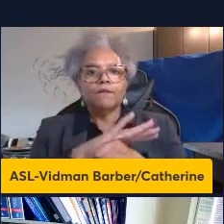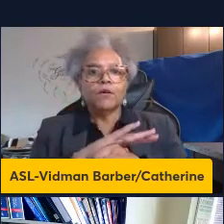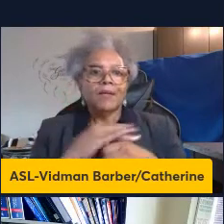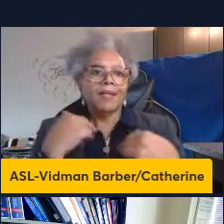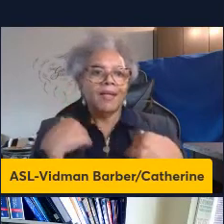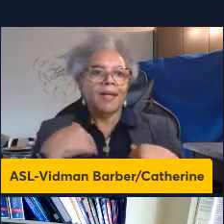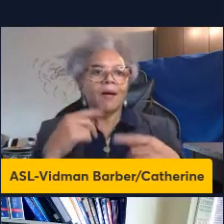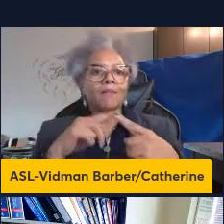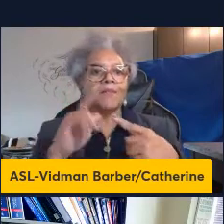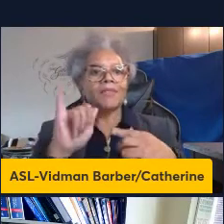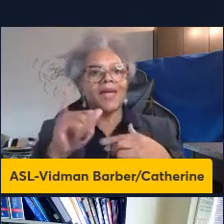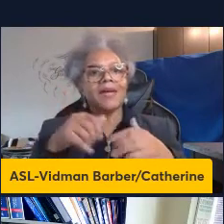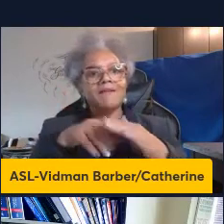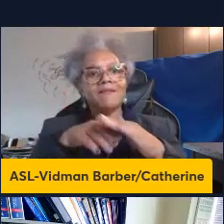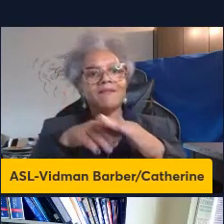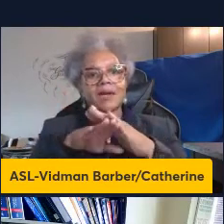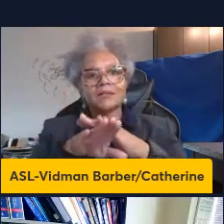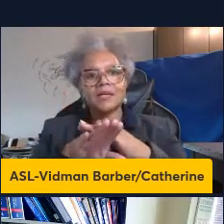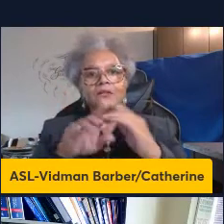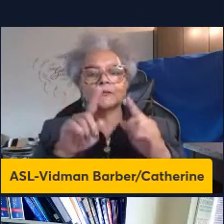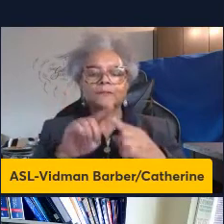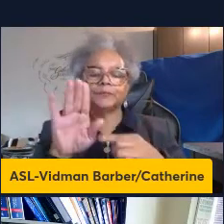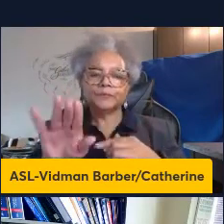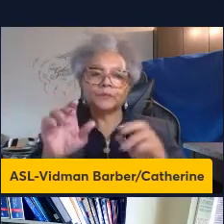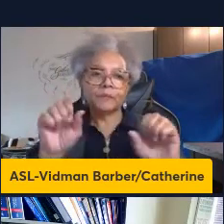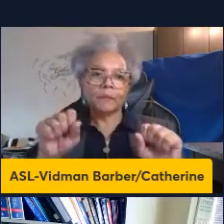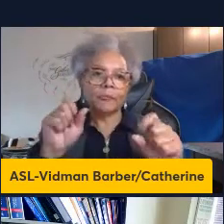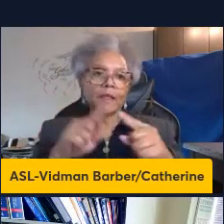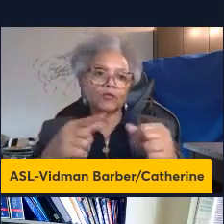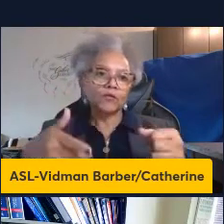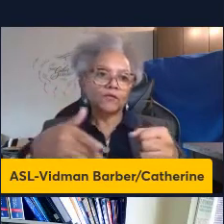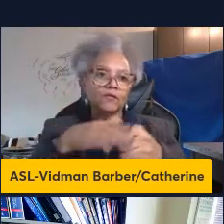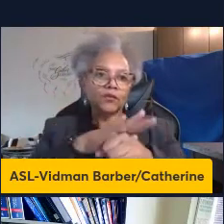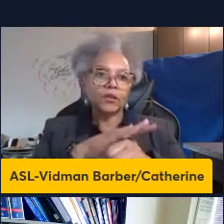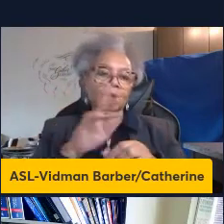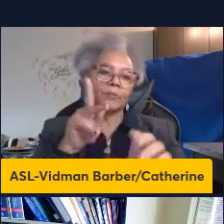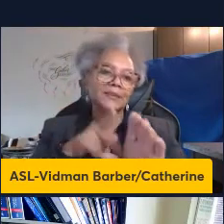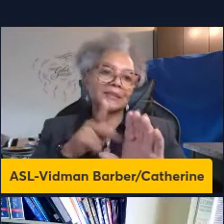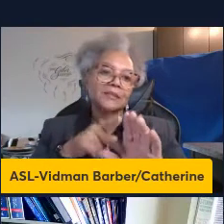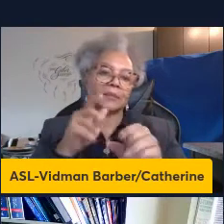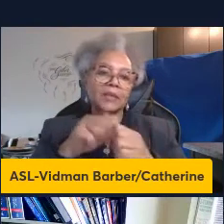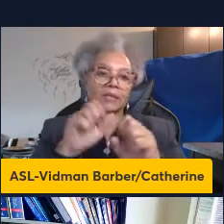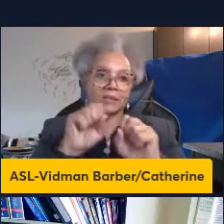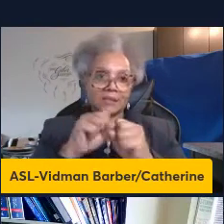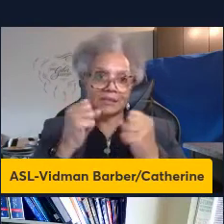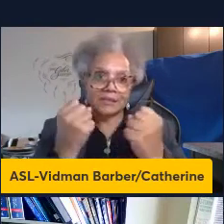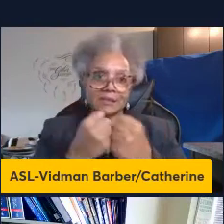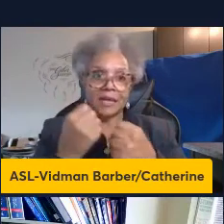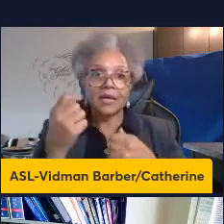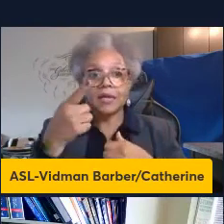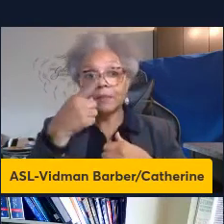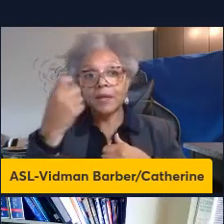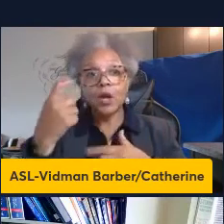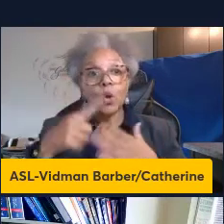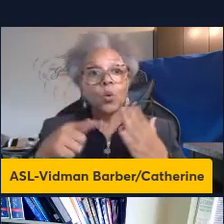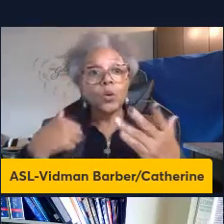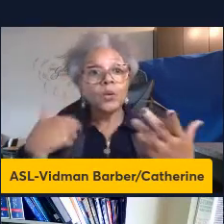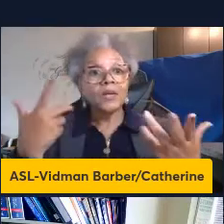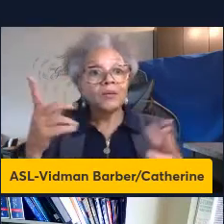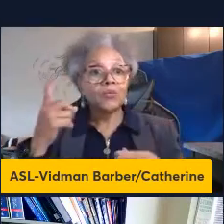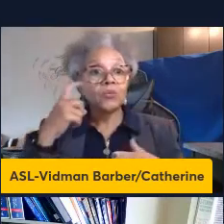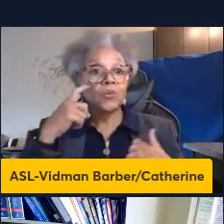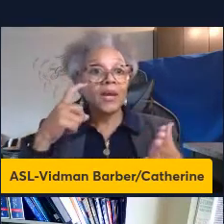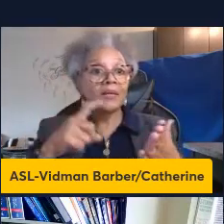that they have access to the ability to fully participate in society. Because what we recognize is